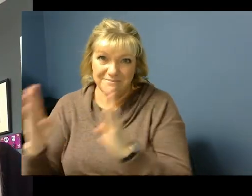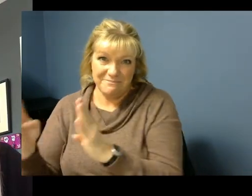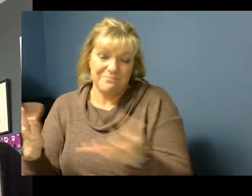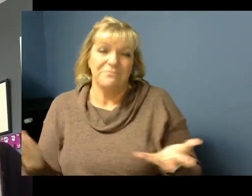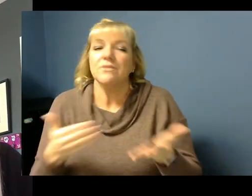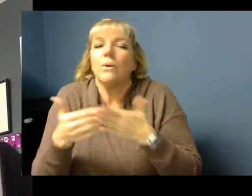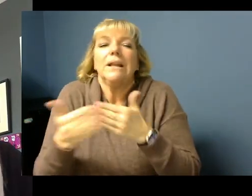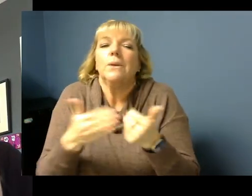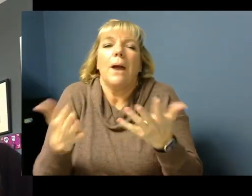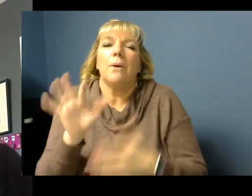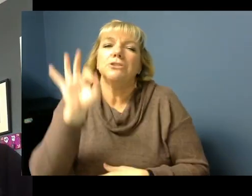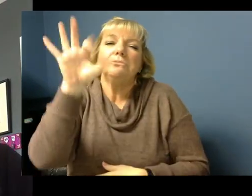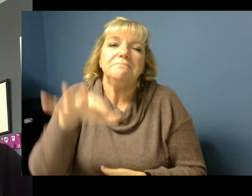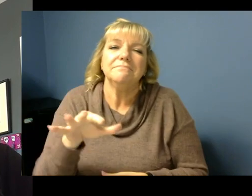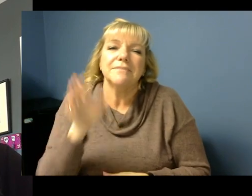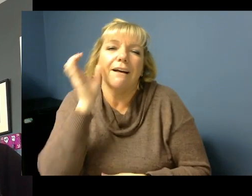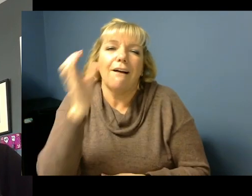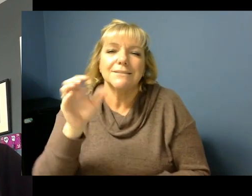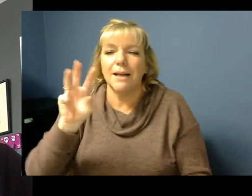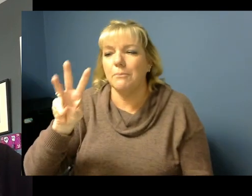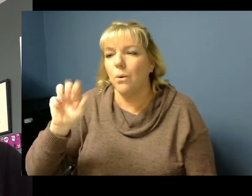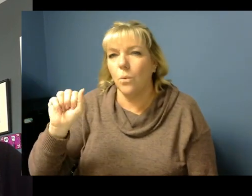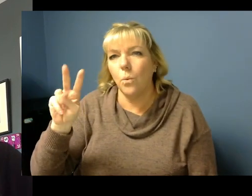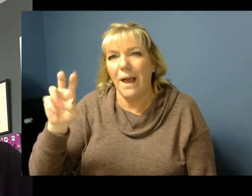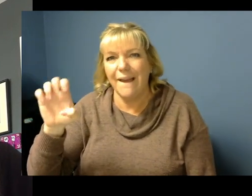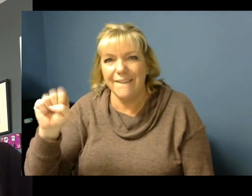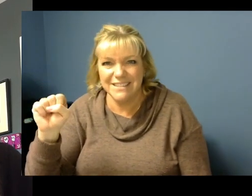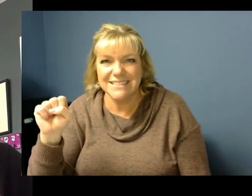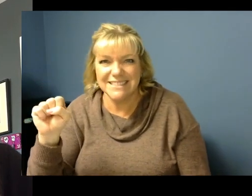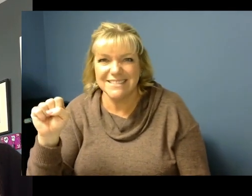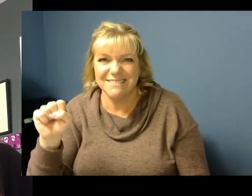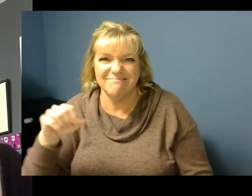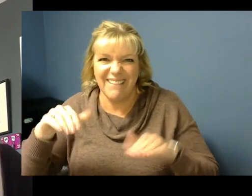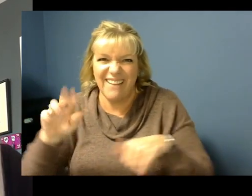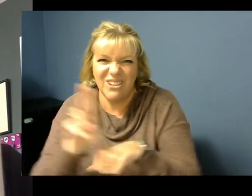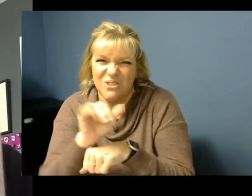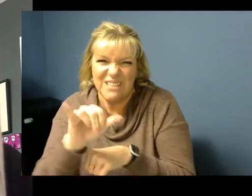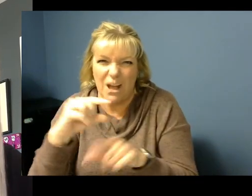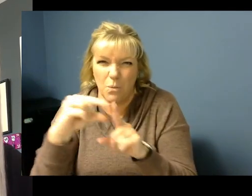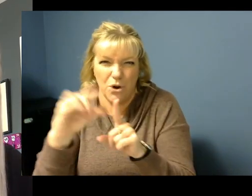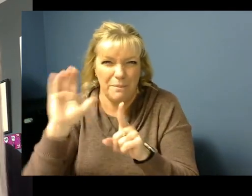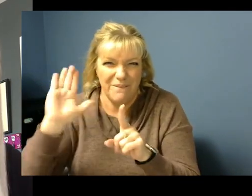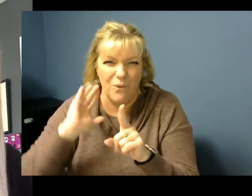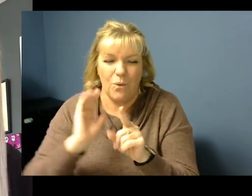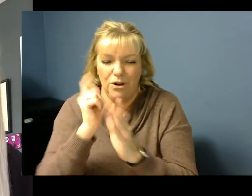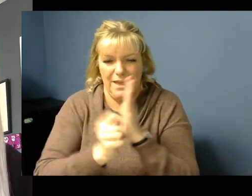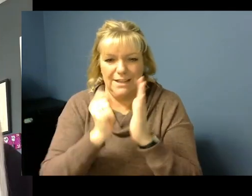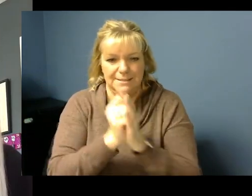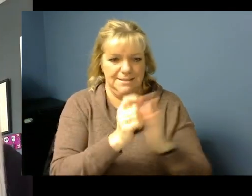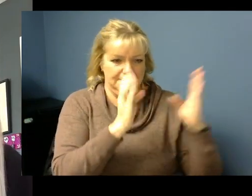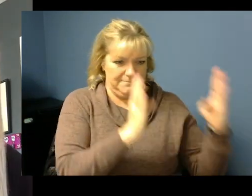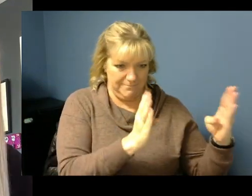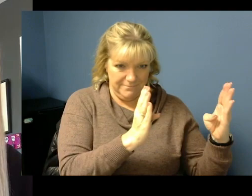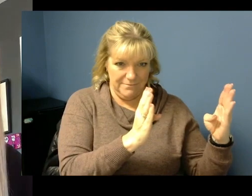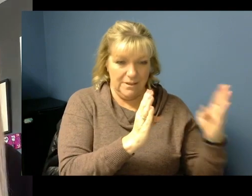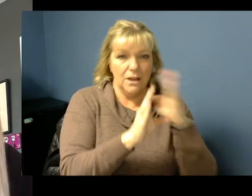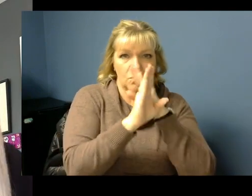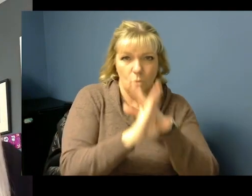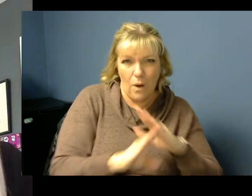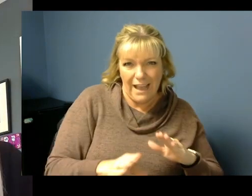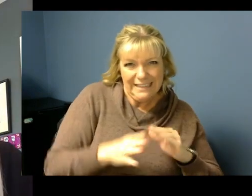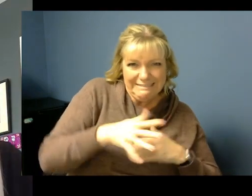out there for you, because it's terminology that we haven't really used before. Thinking about history and these breaks. First